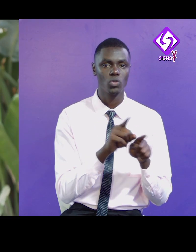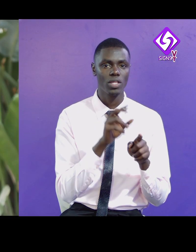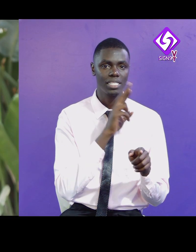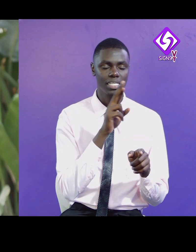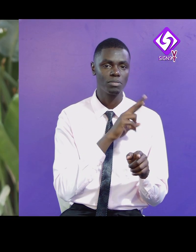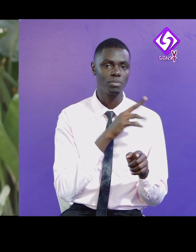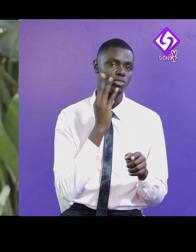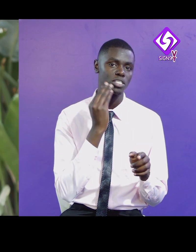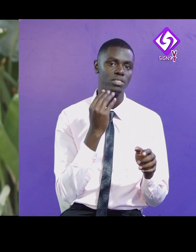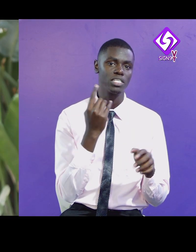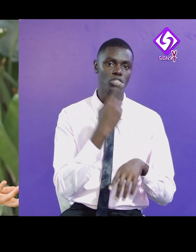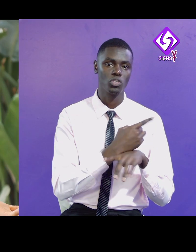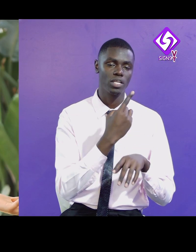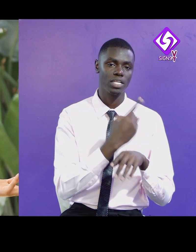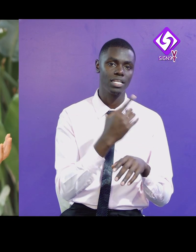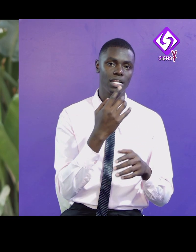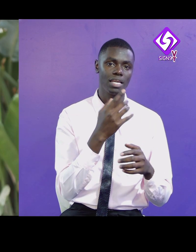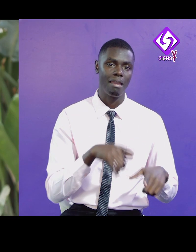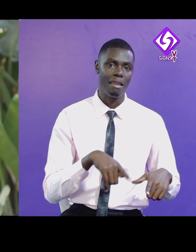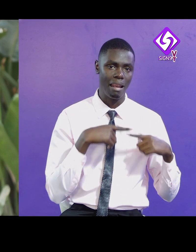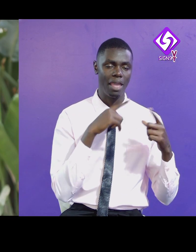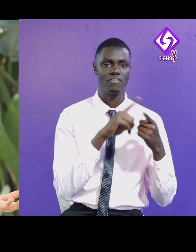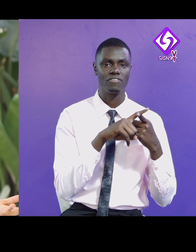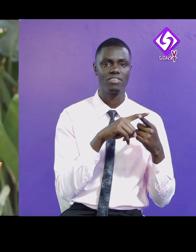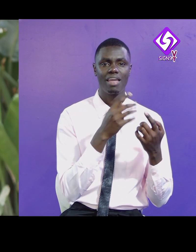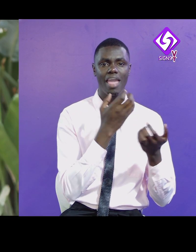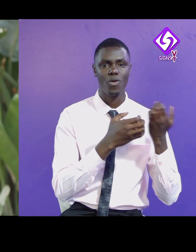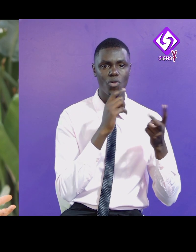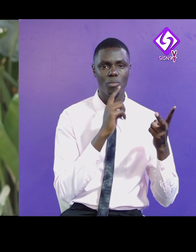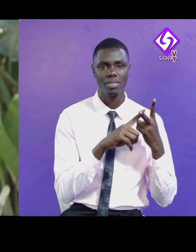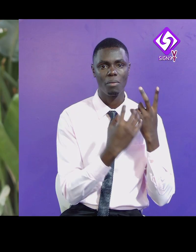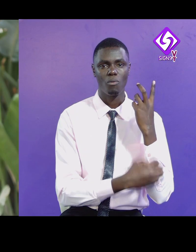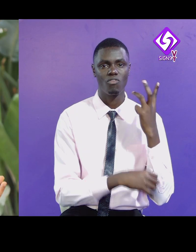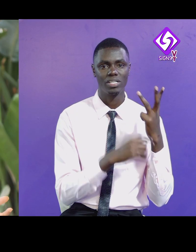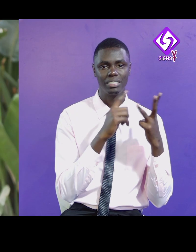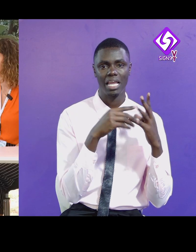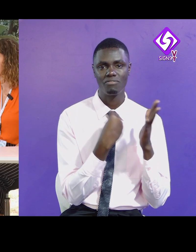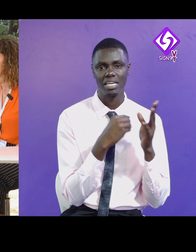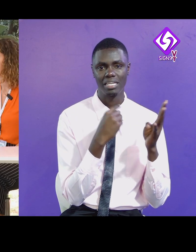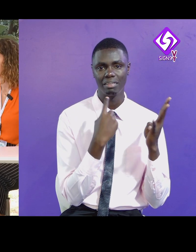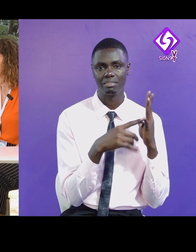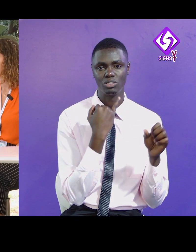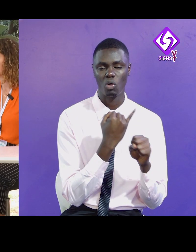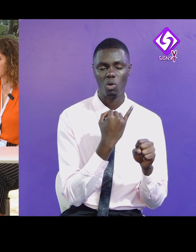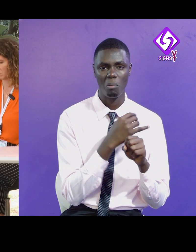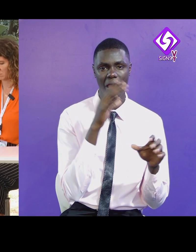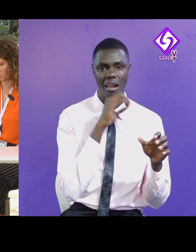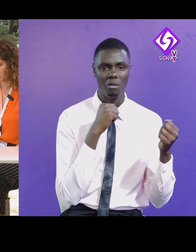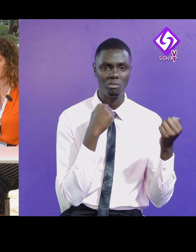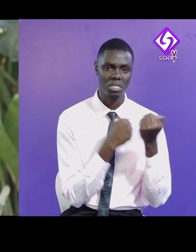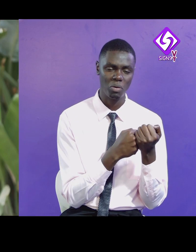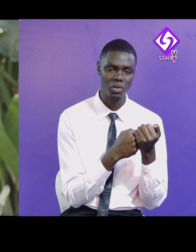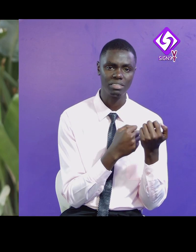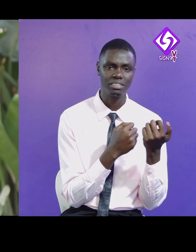in your daily life, like your economy, poverty, finance, jobs, lack of